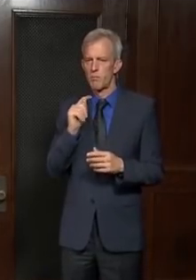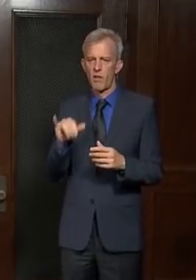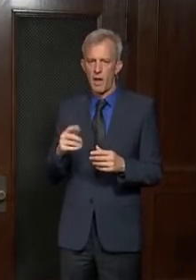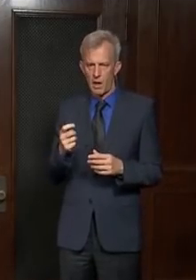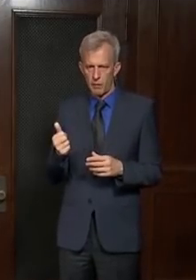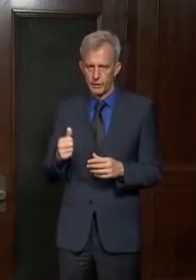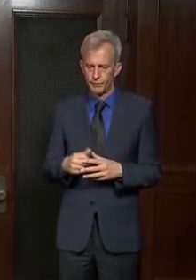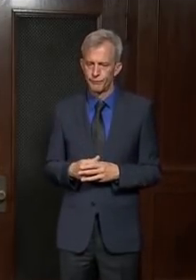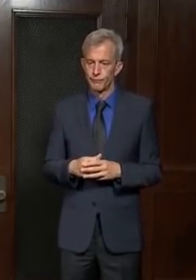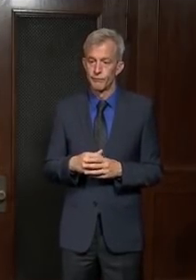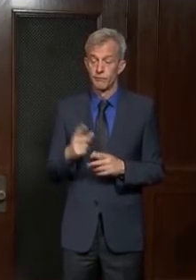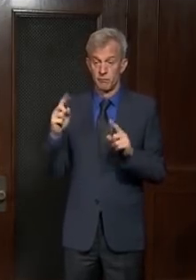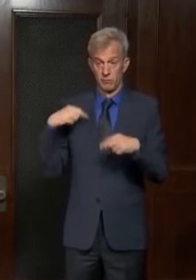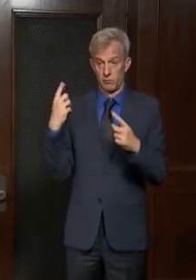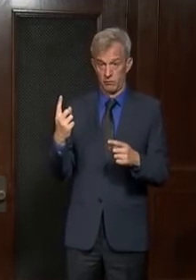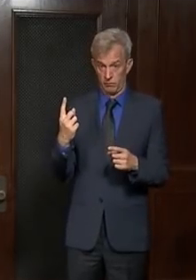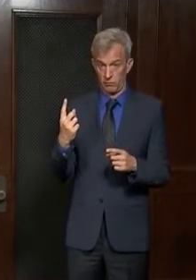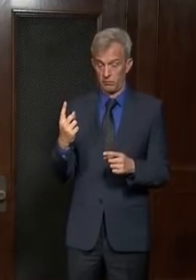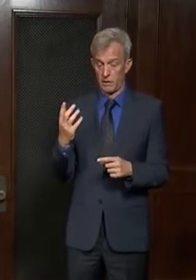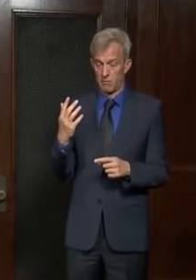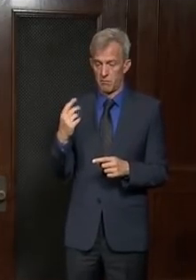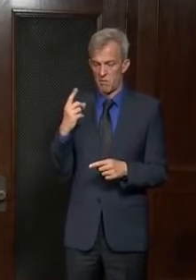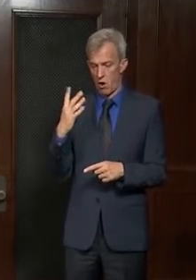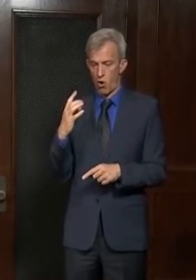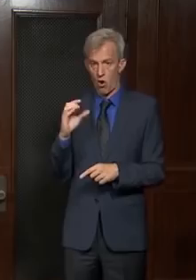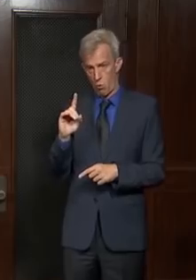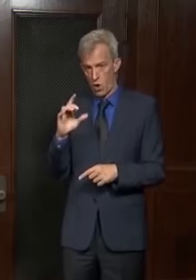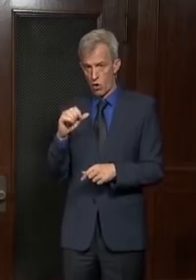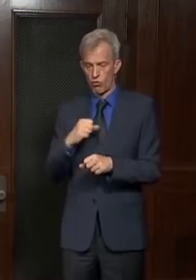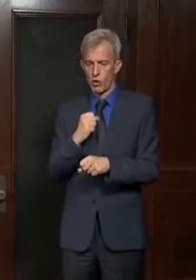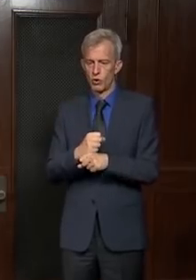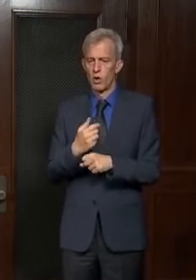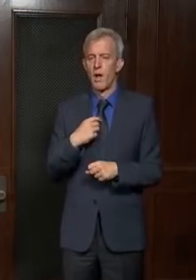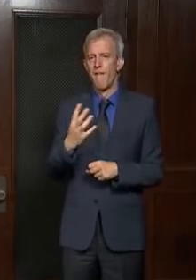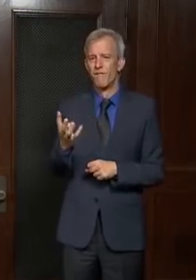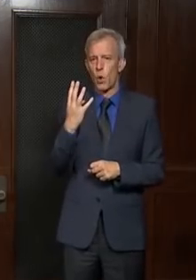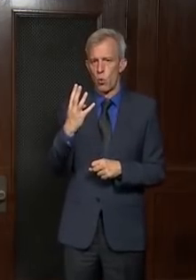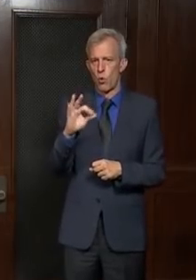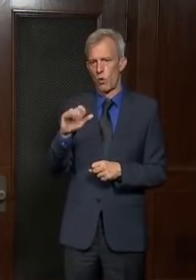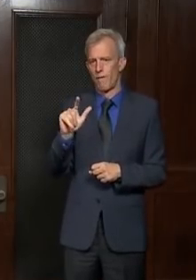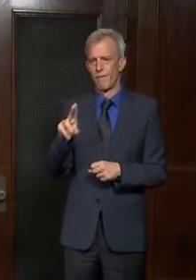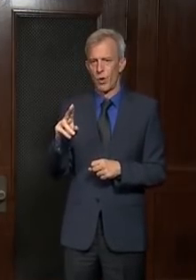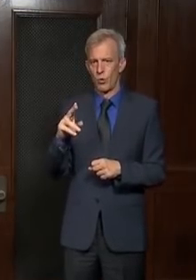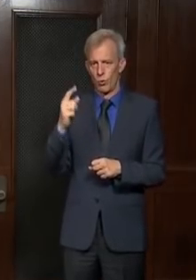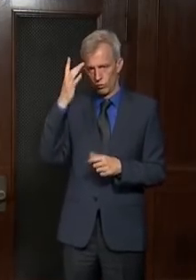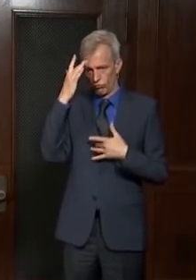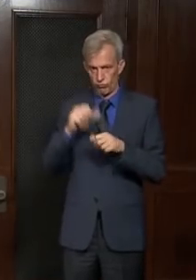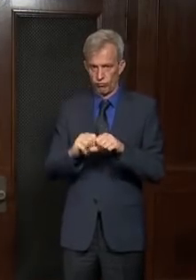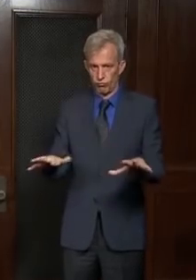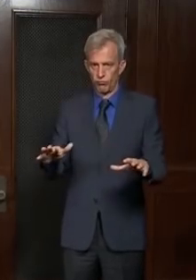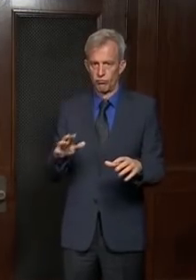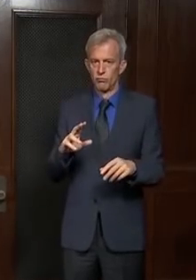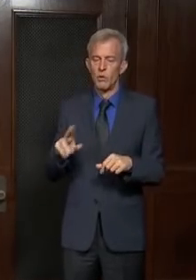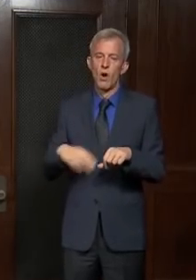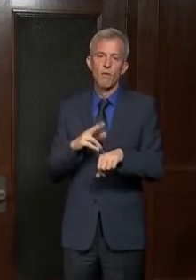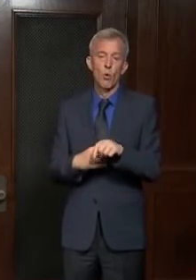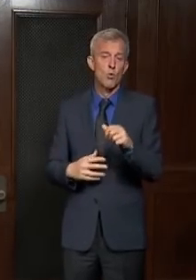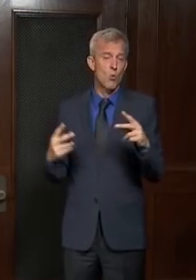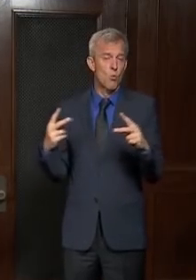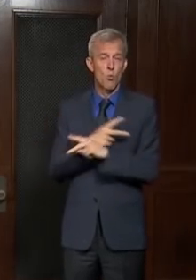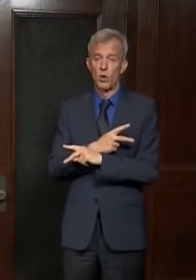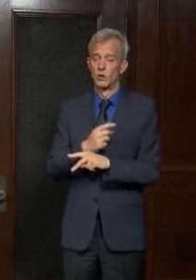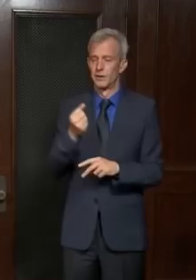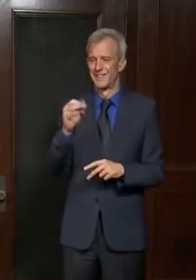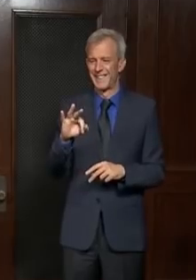century, there have been 4 flu-related pandemics, the most devastating being, of course, the influenza pandemic of